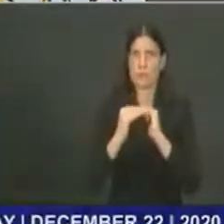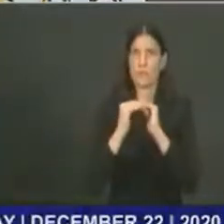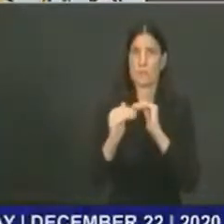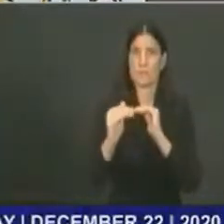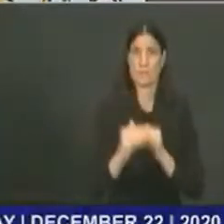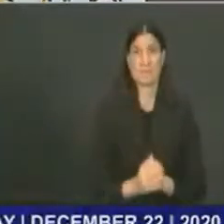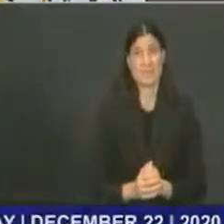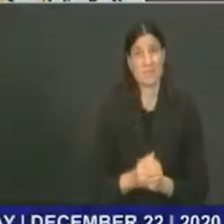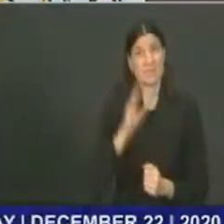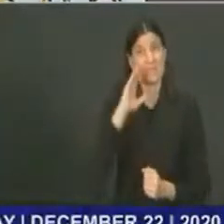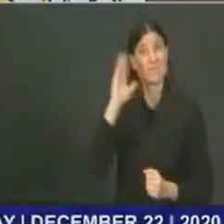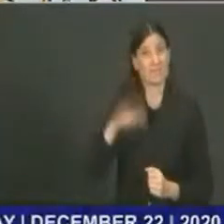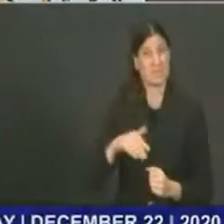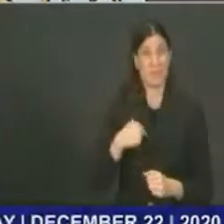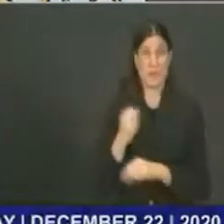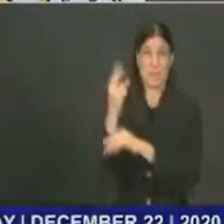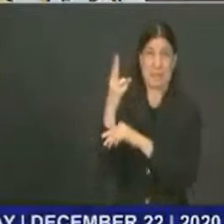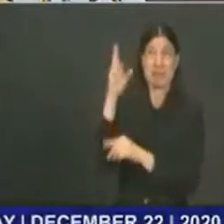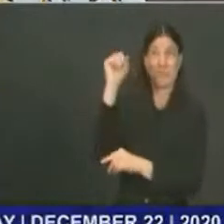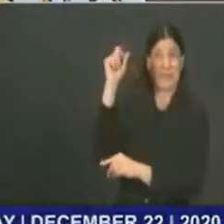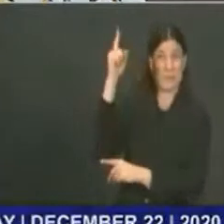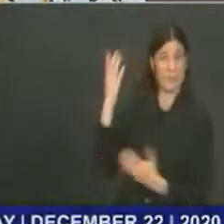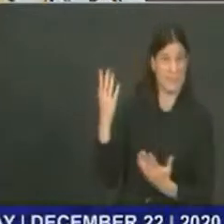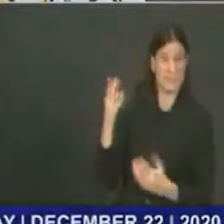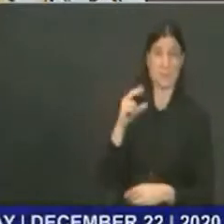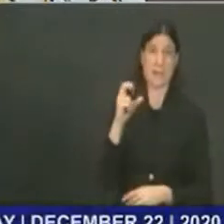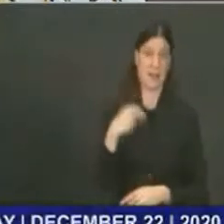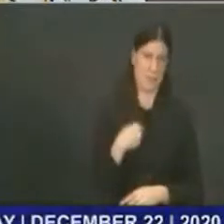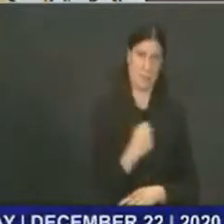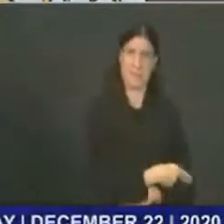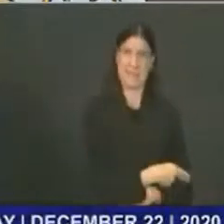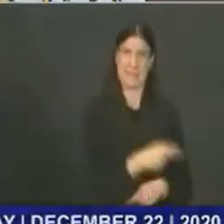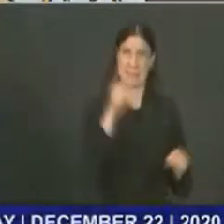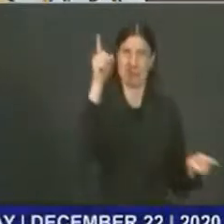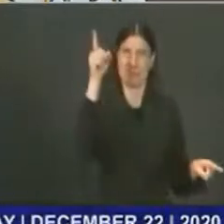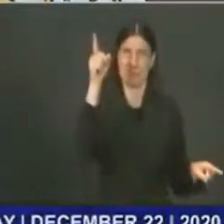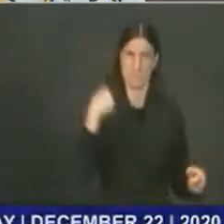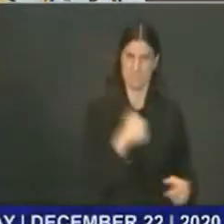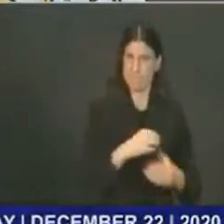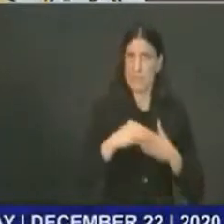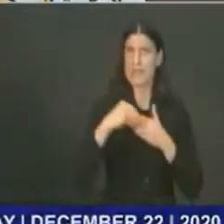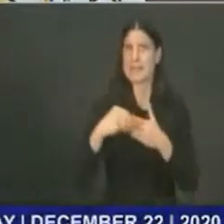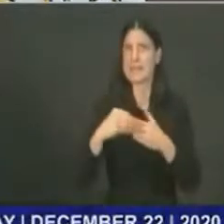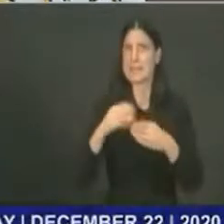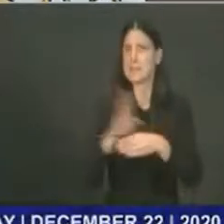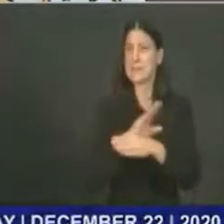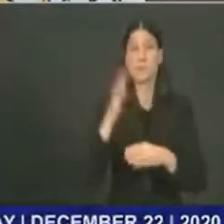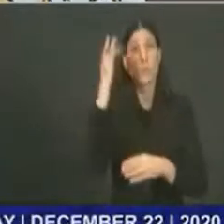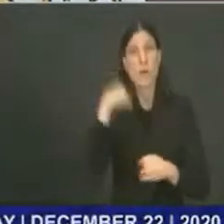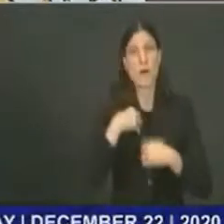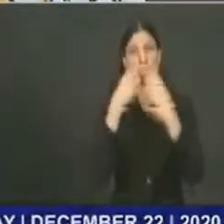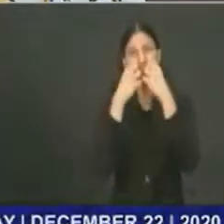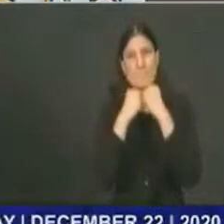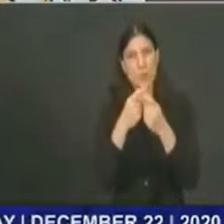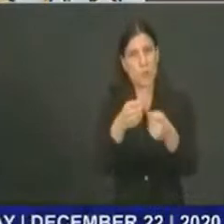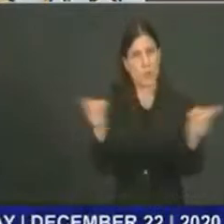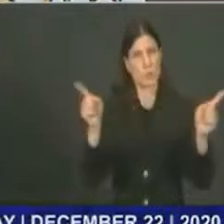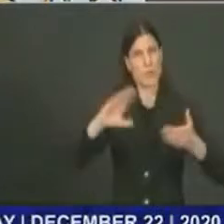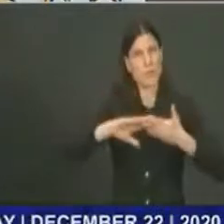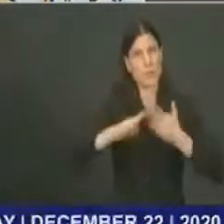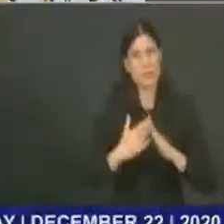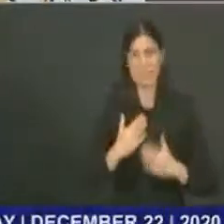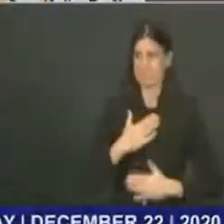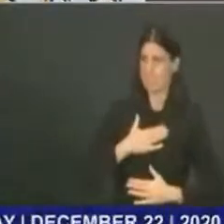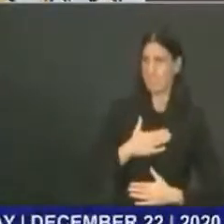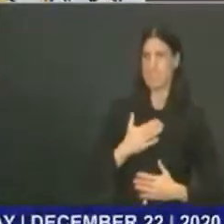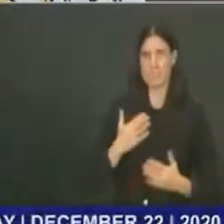states, but I hope you'll accept it as evidence that we really care about our small businesses, and we're gonna get through it. 2021 is around